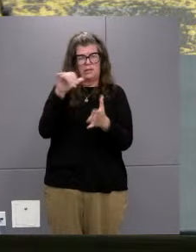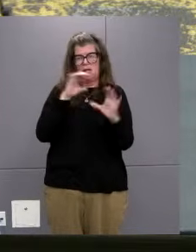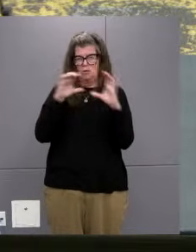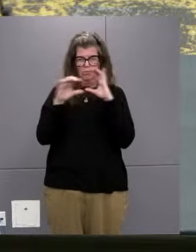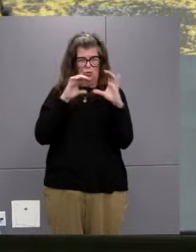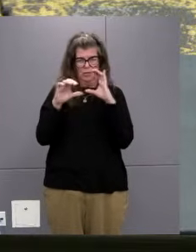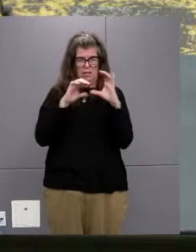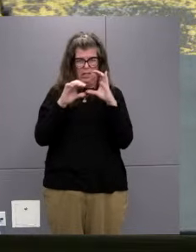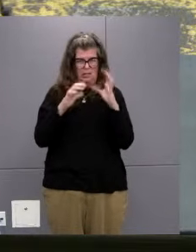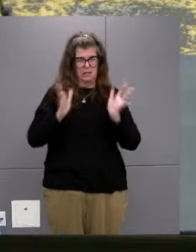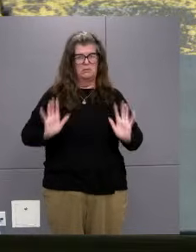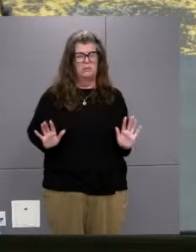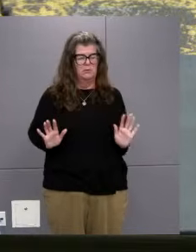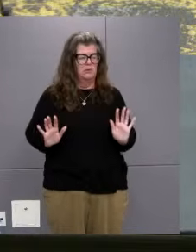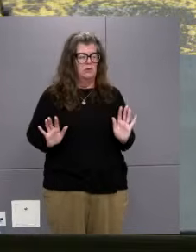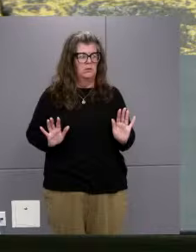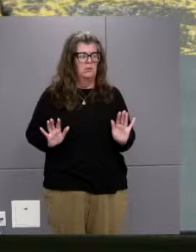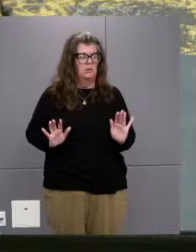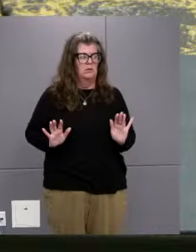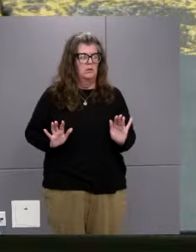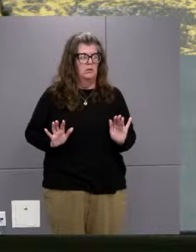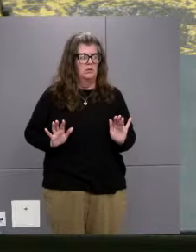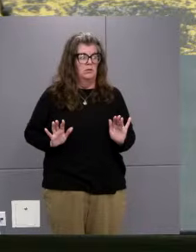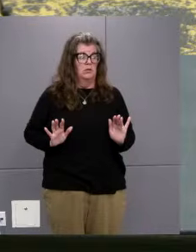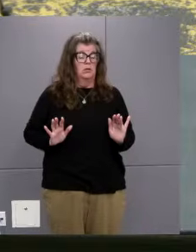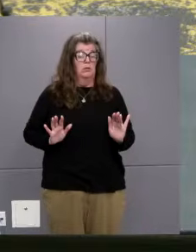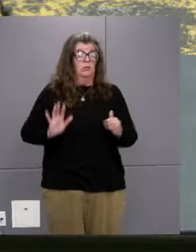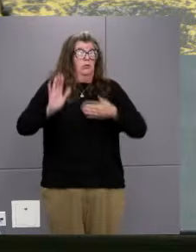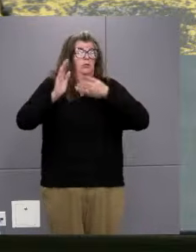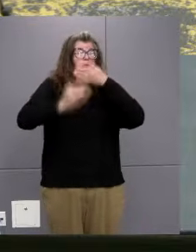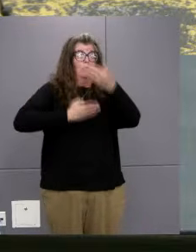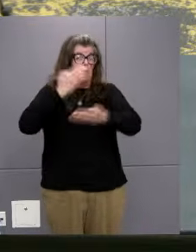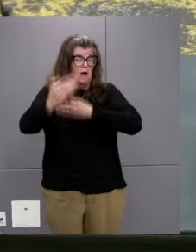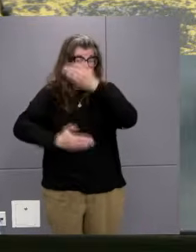believe. But the whole process,